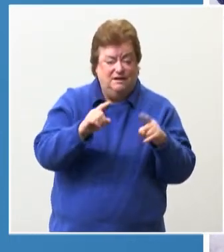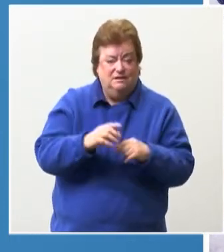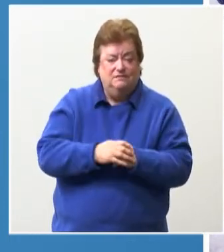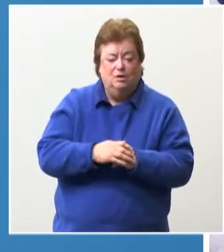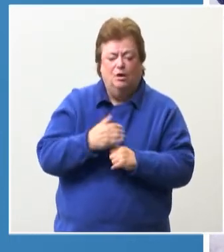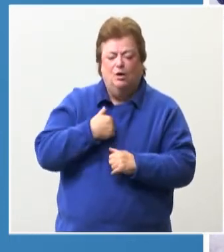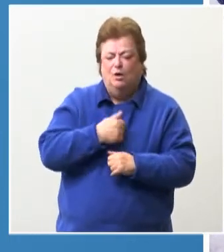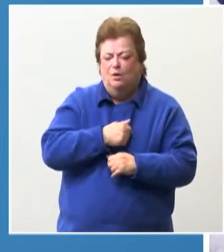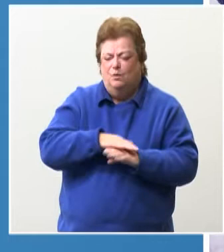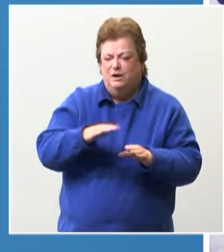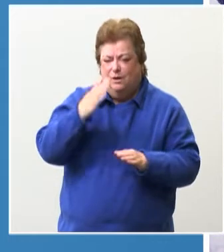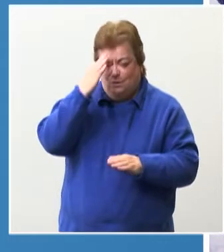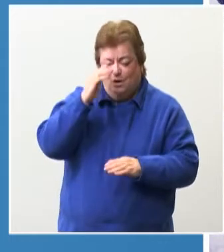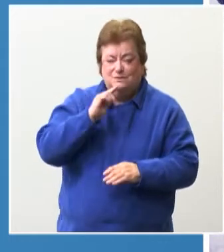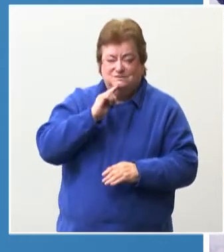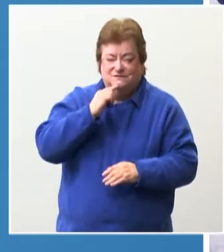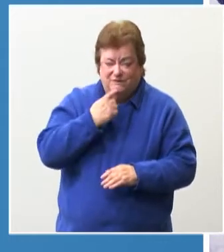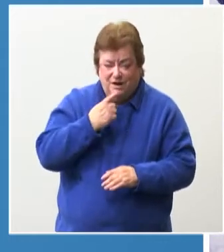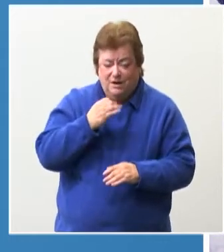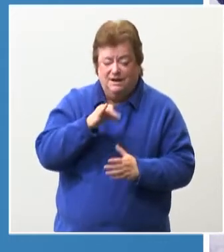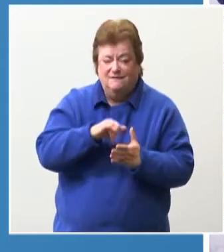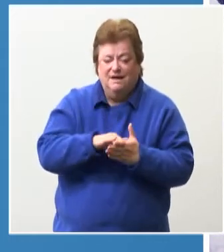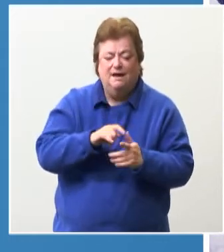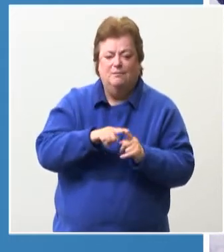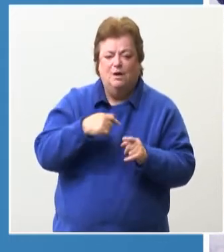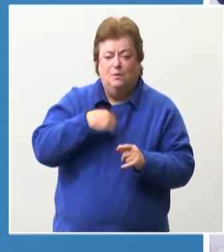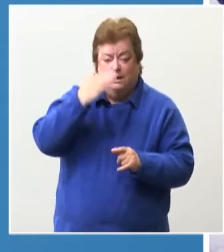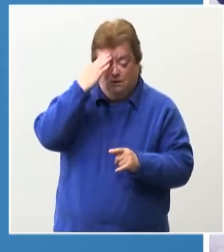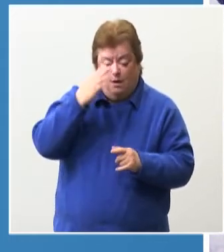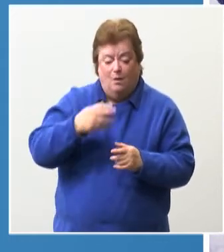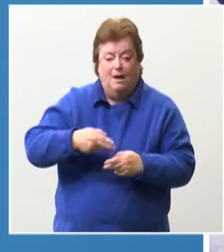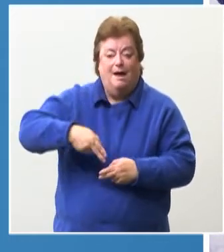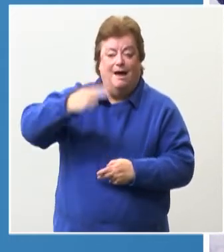know the transmissibility is very, very high.